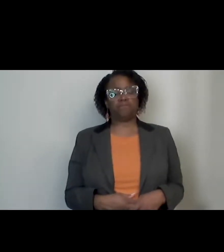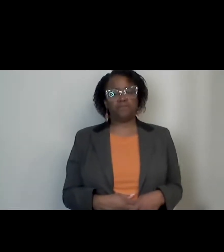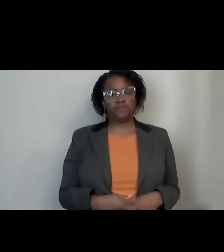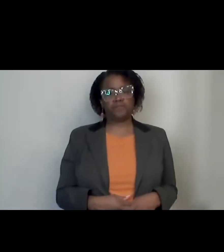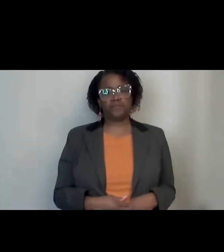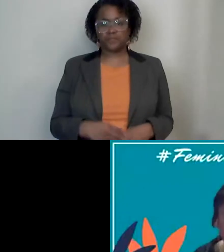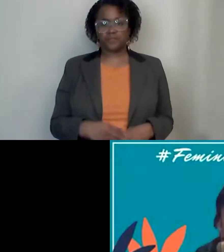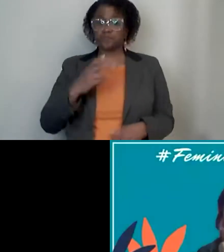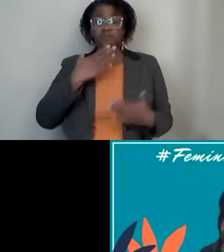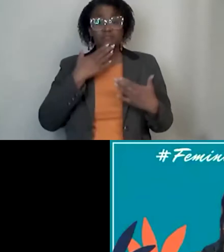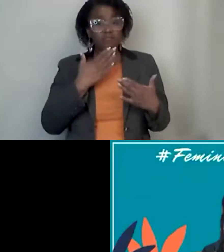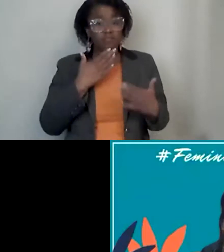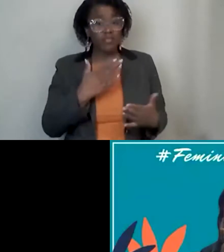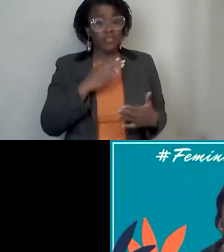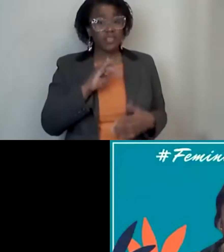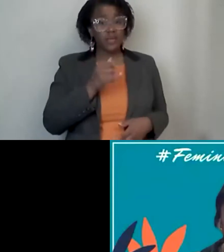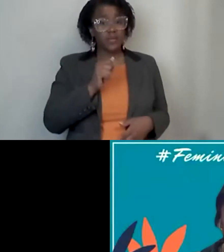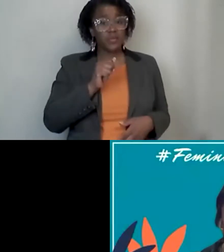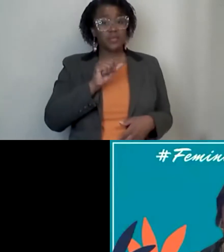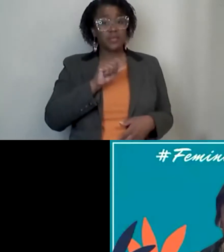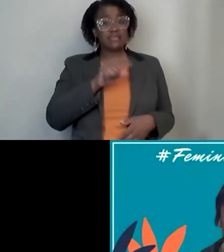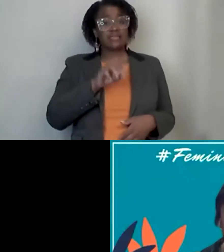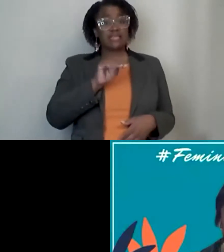Thank you, Jazmín. That was really powerful.